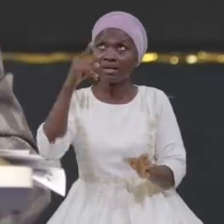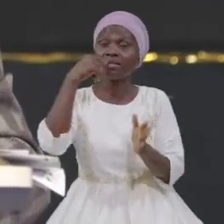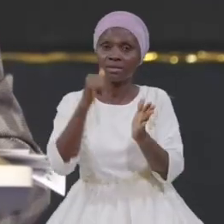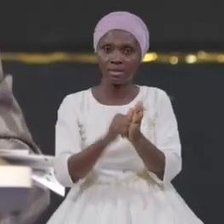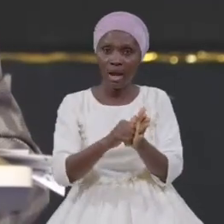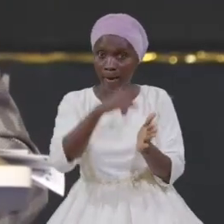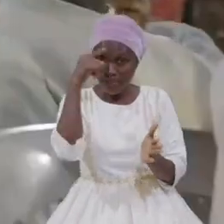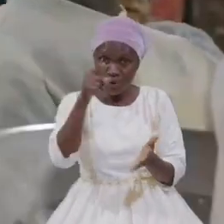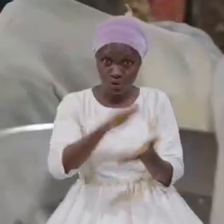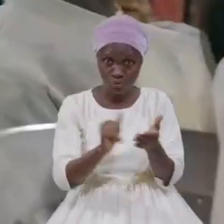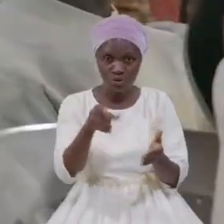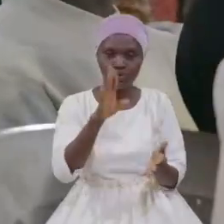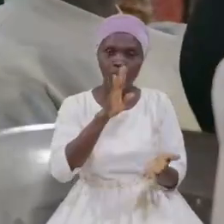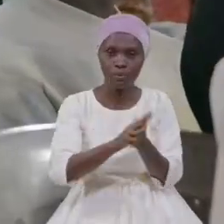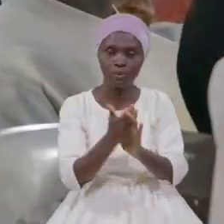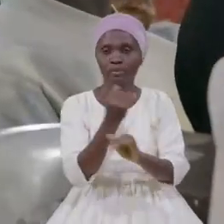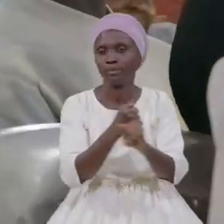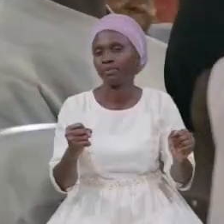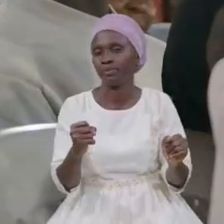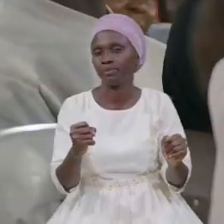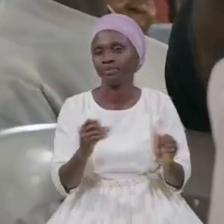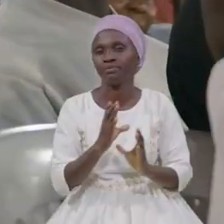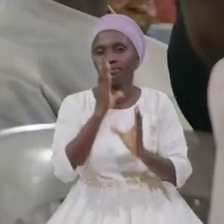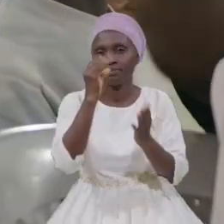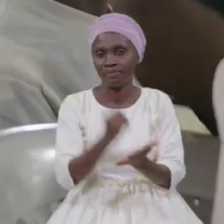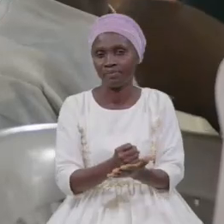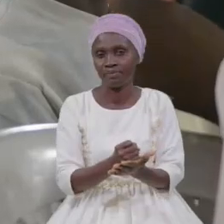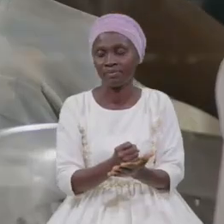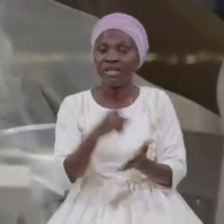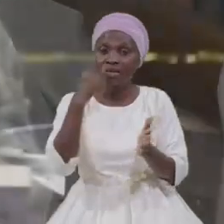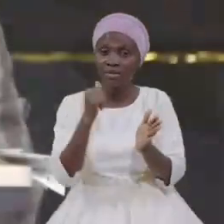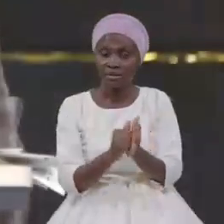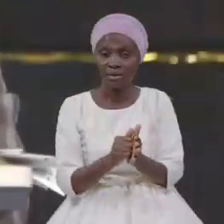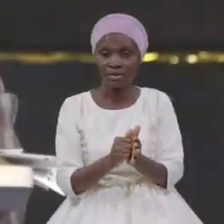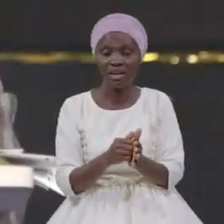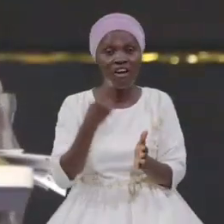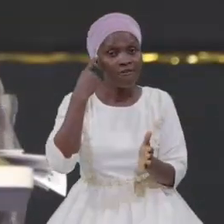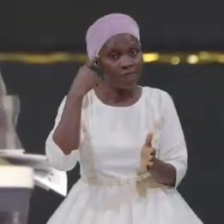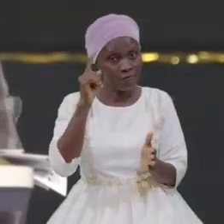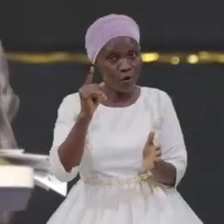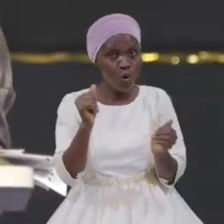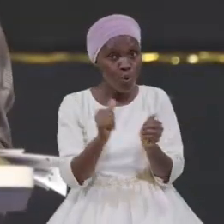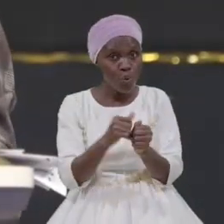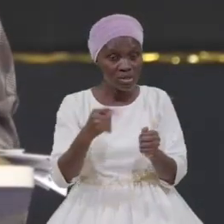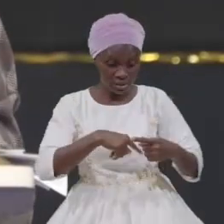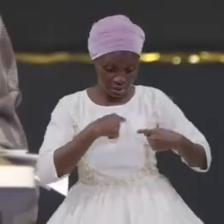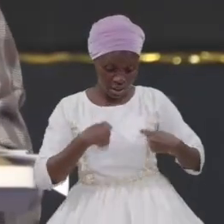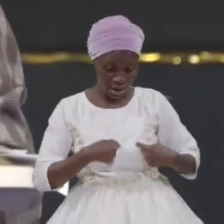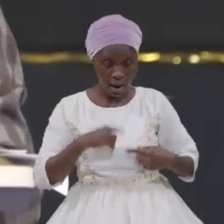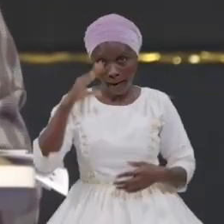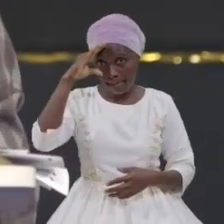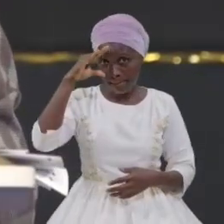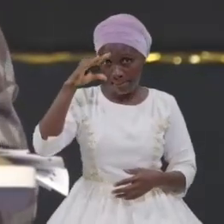say amen? It says, for with the heart man